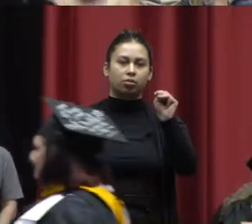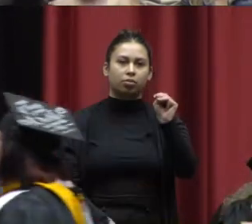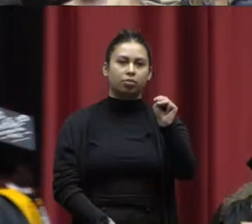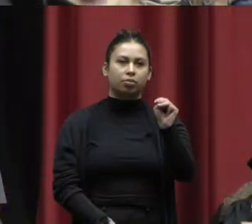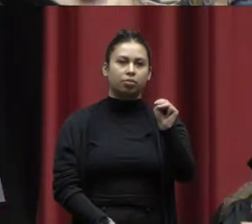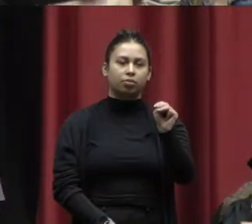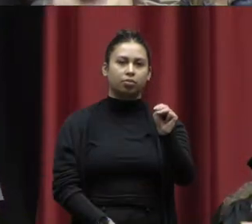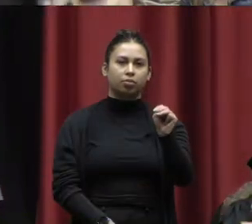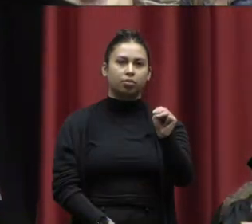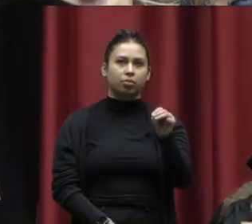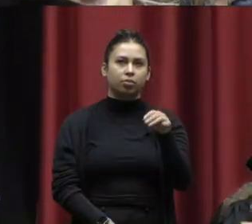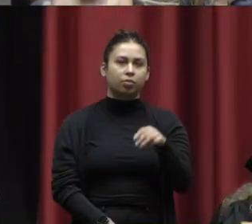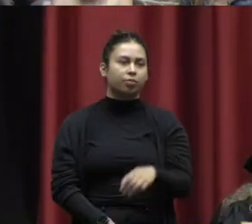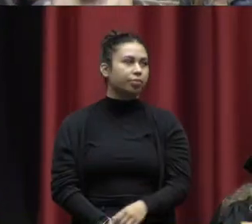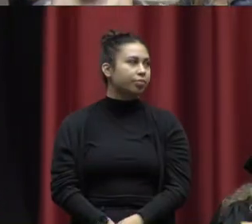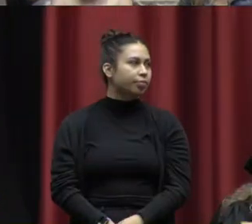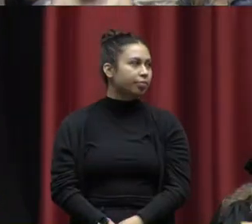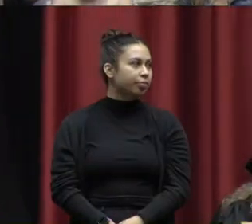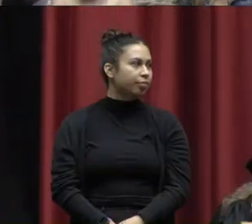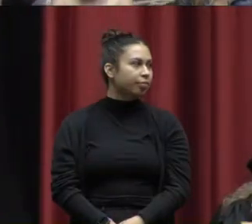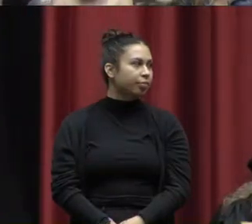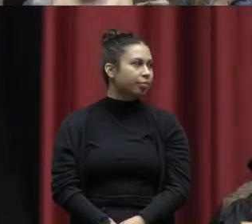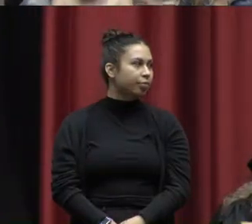Raquel Jaramillo.